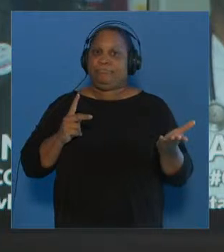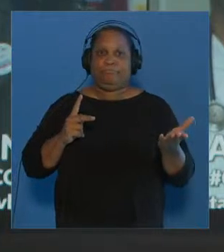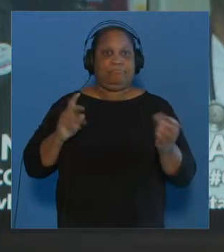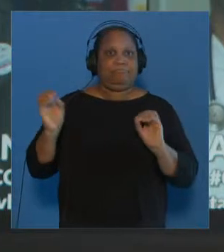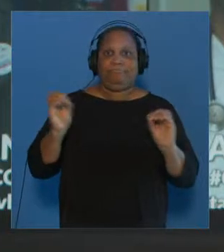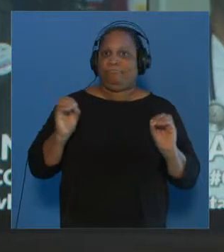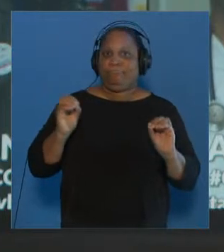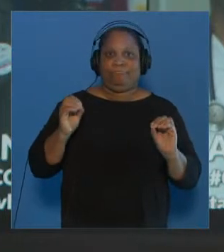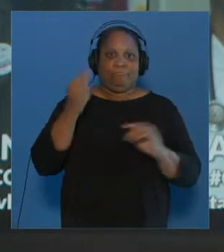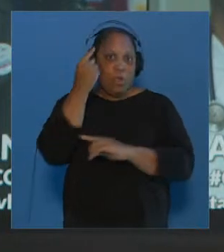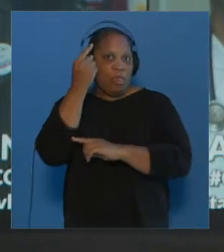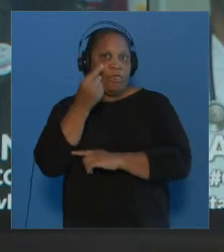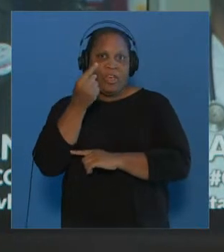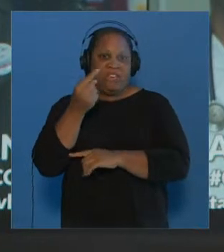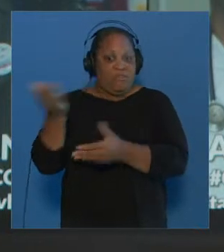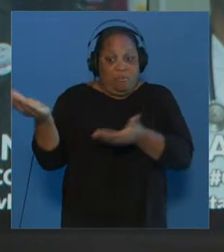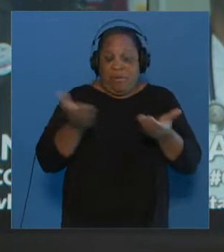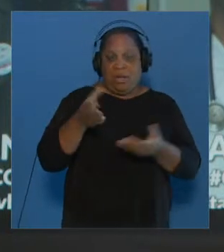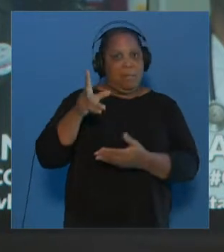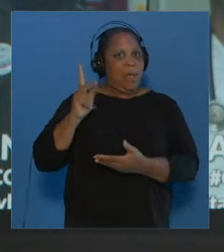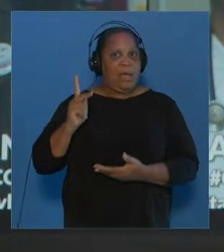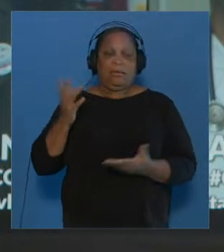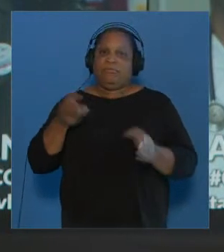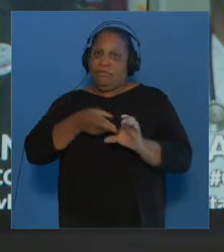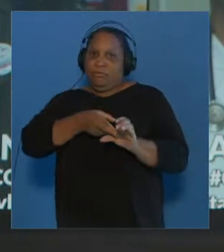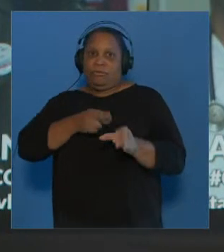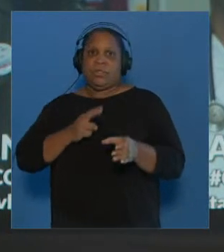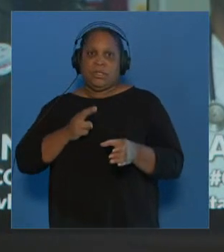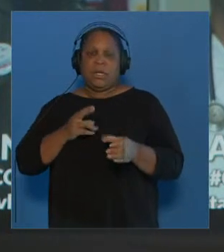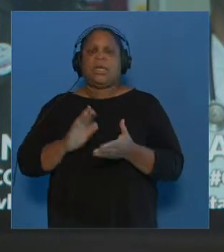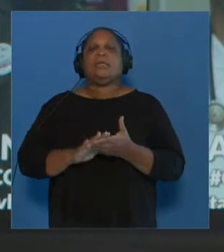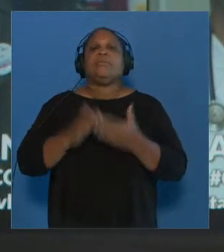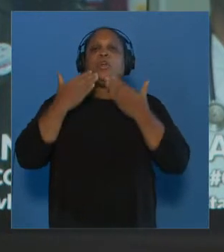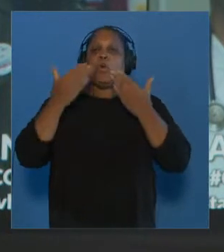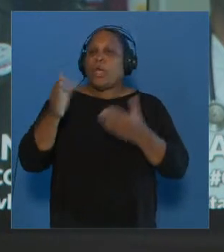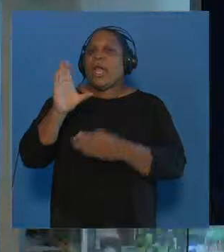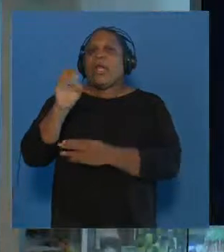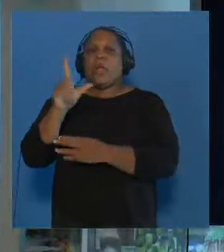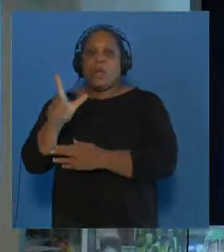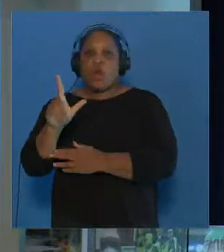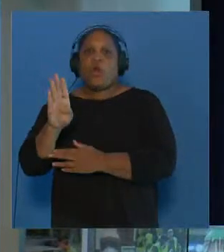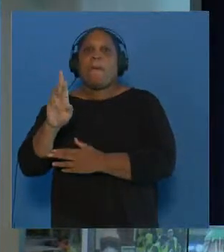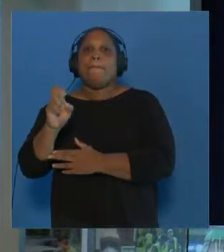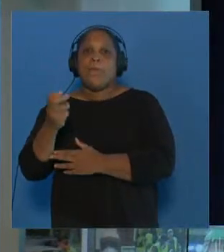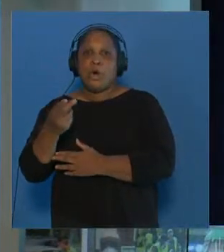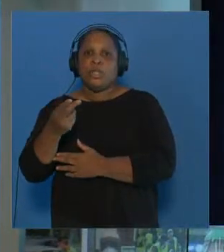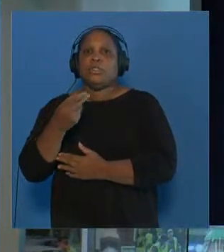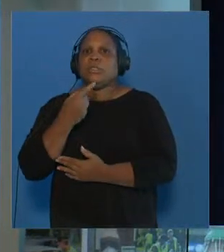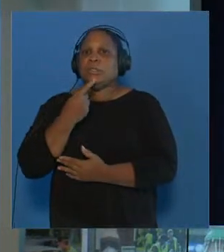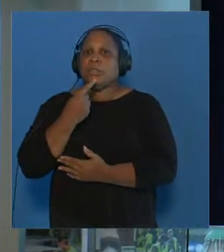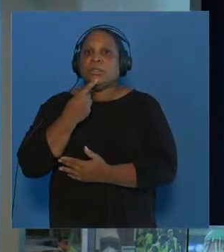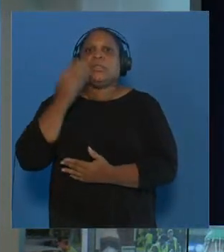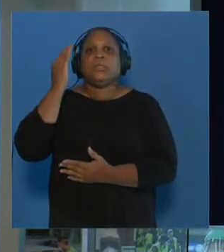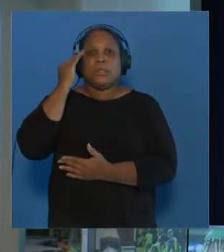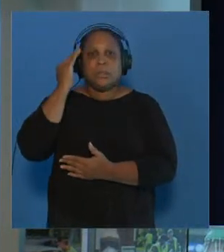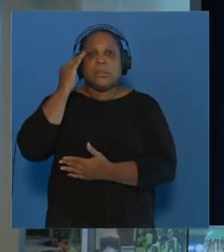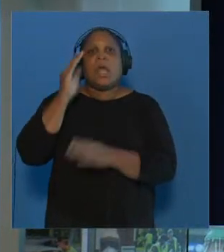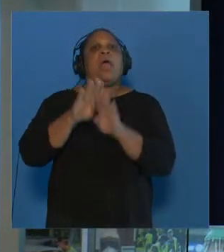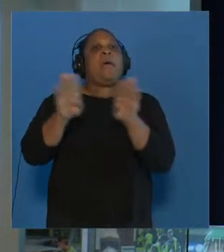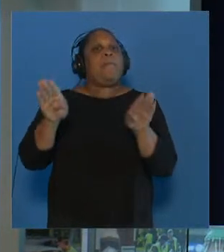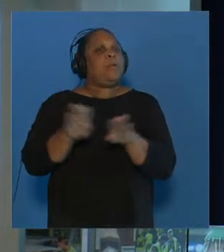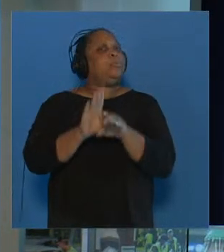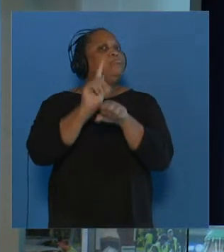no consideration of reinstatement for the ministers who have resigned from the cabinet. Okay, thank you. Colonel Birch, you said that you're mindful of the